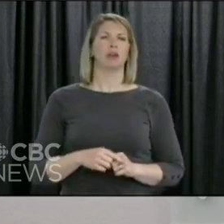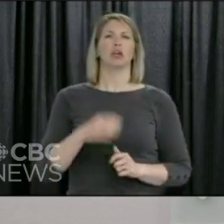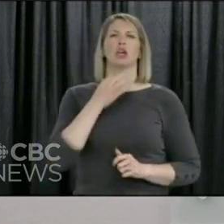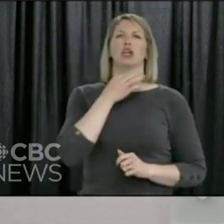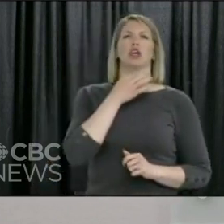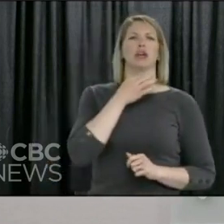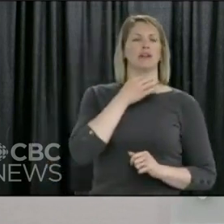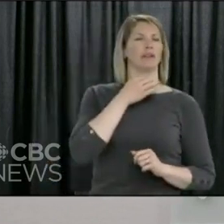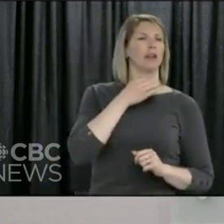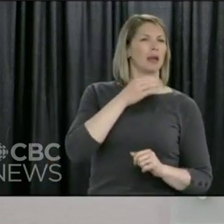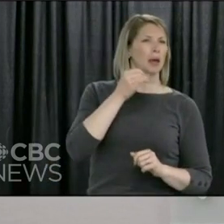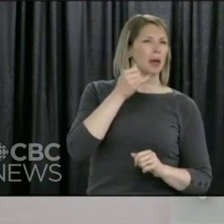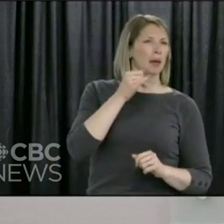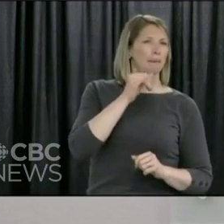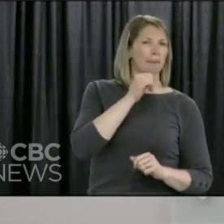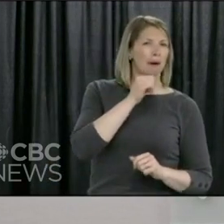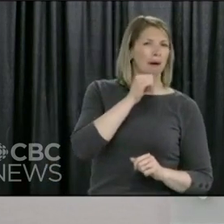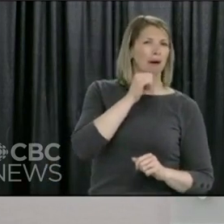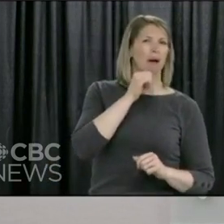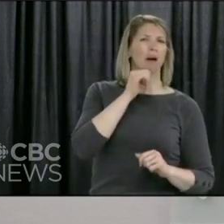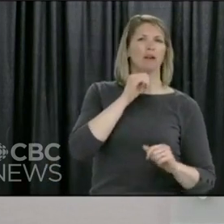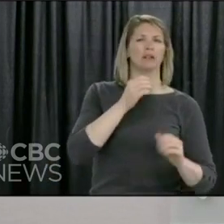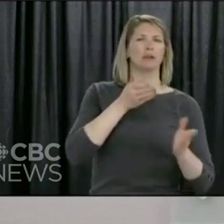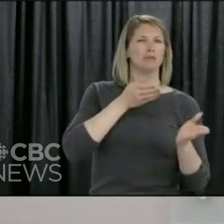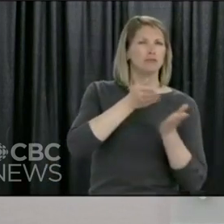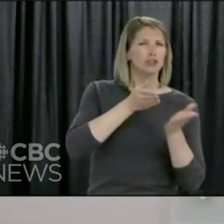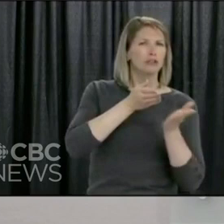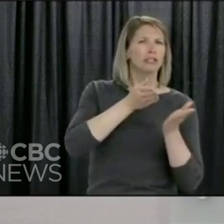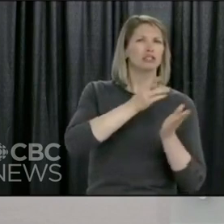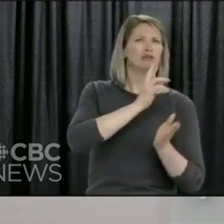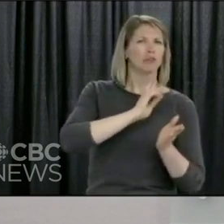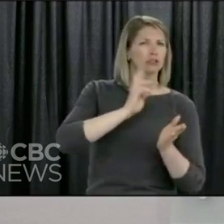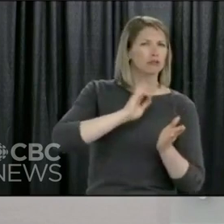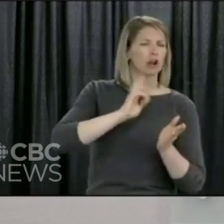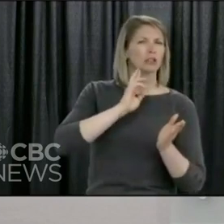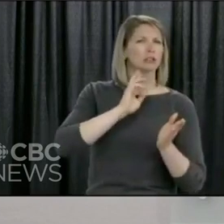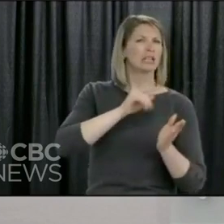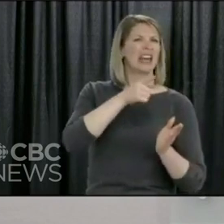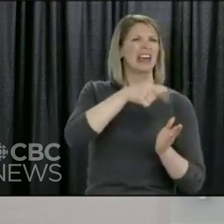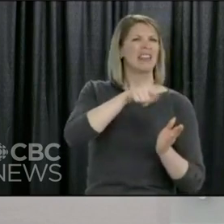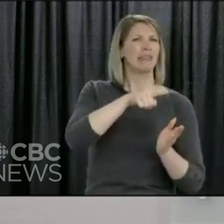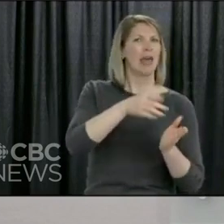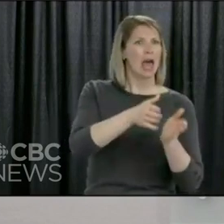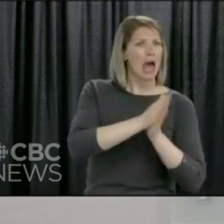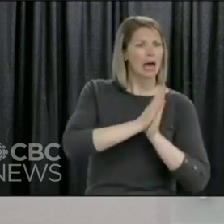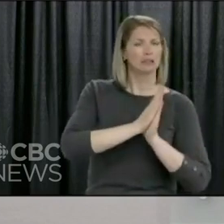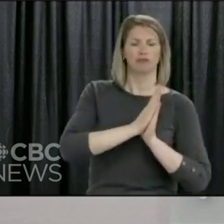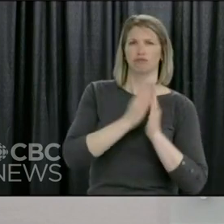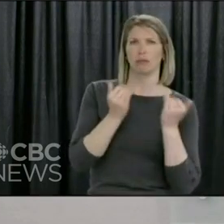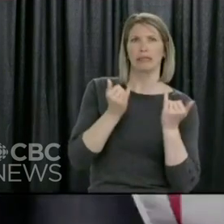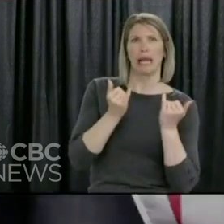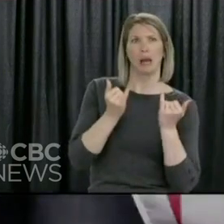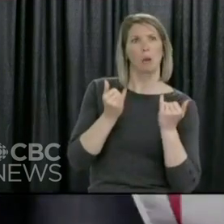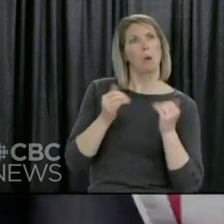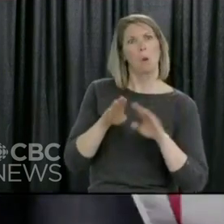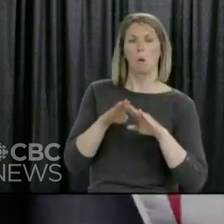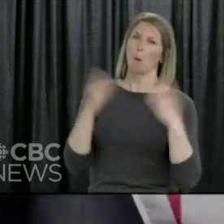on the provincial government to change the alert level schedules and allow restaurants, bars, and lounges to open immediately. What do you say to that?